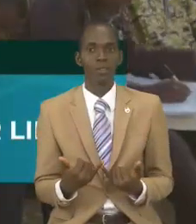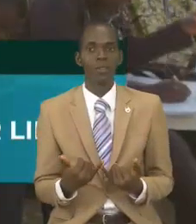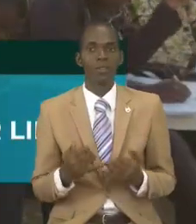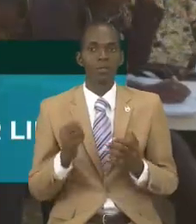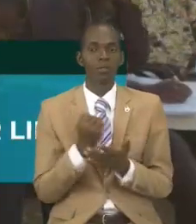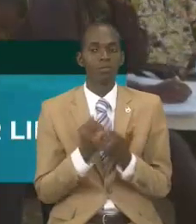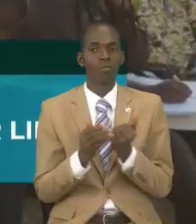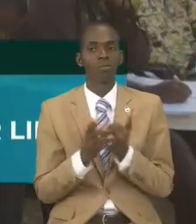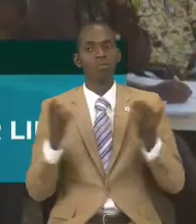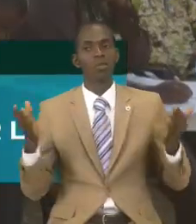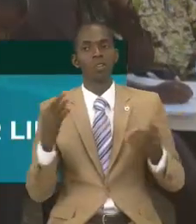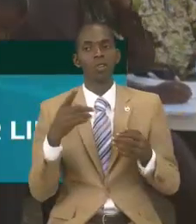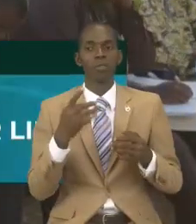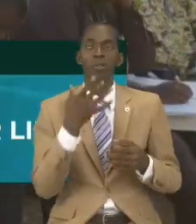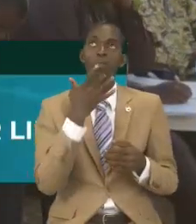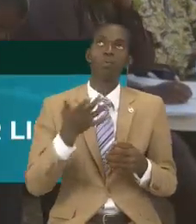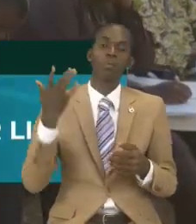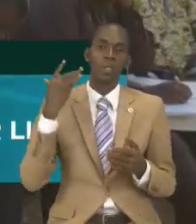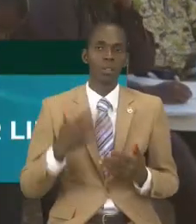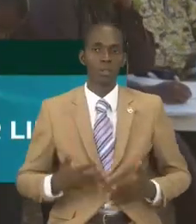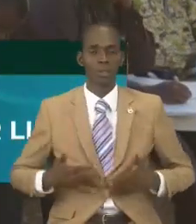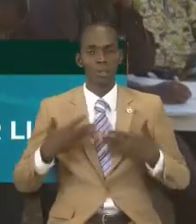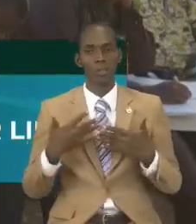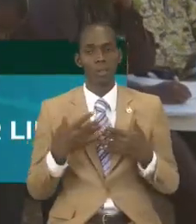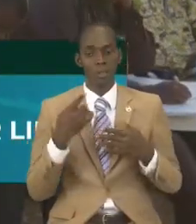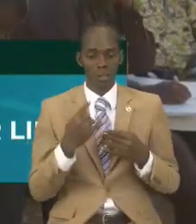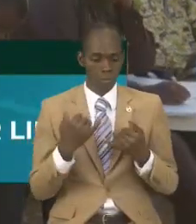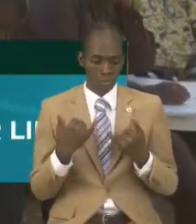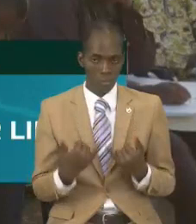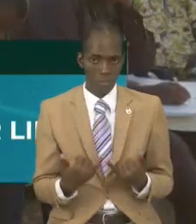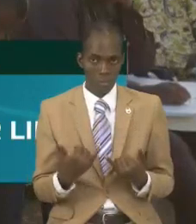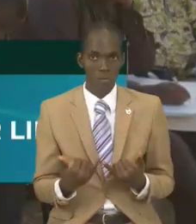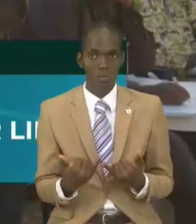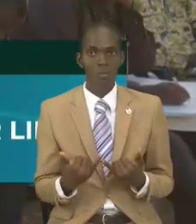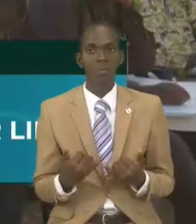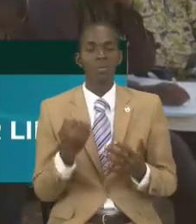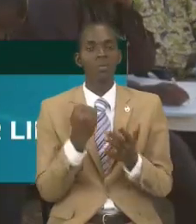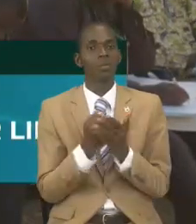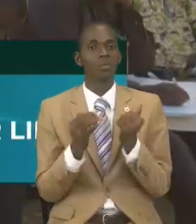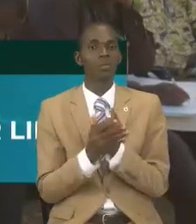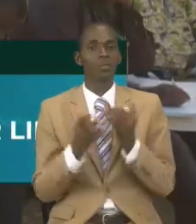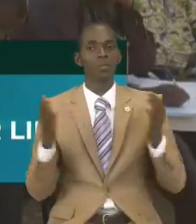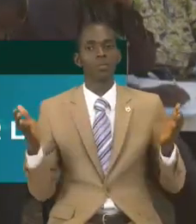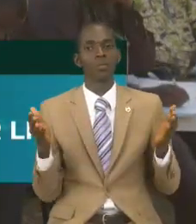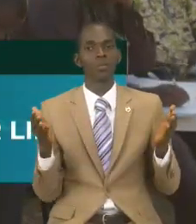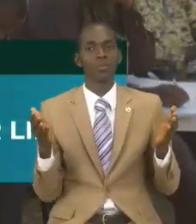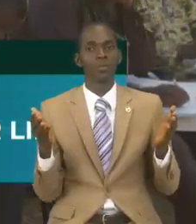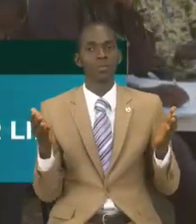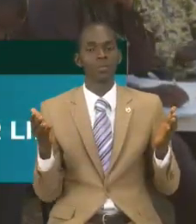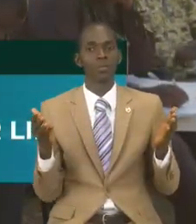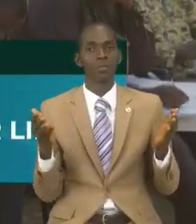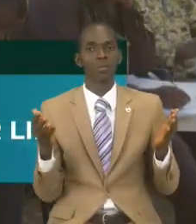former life. The present crucifixion, that as you